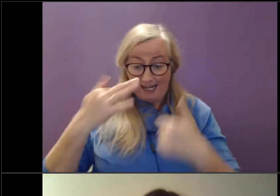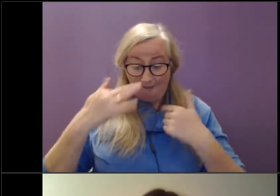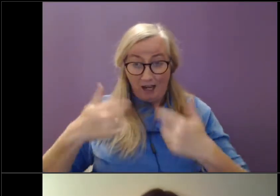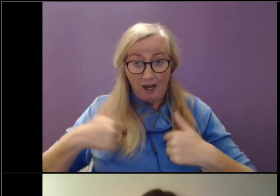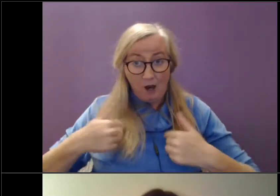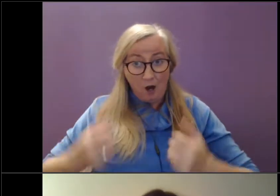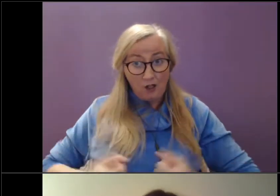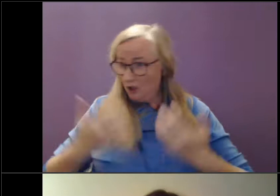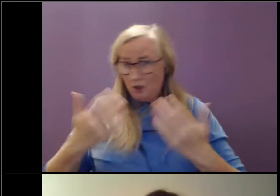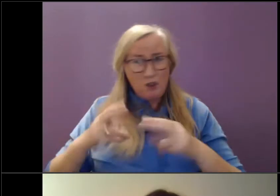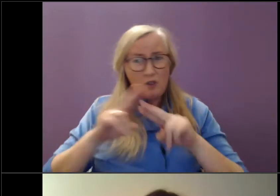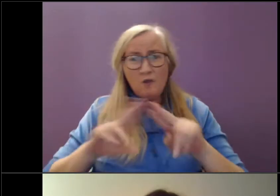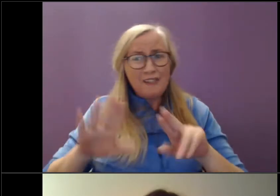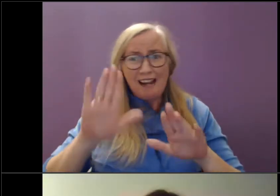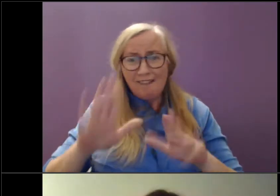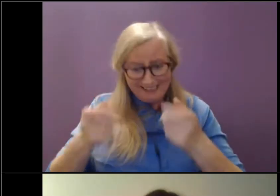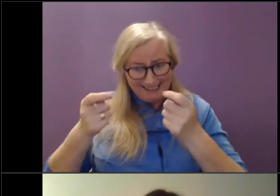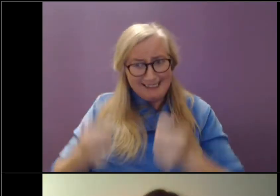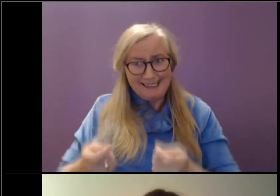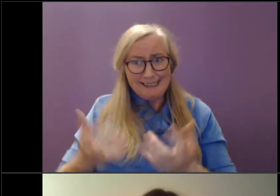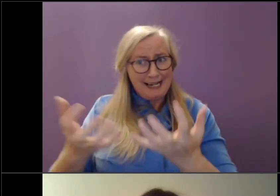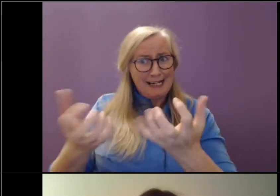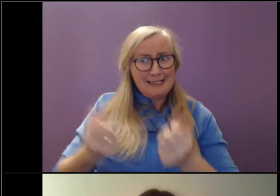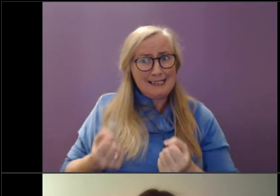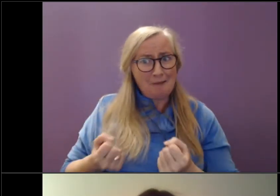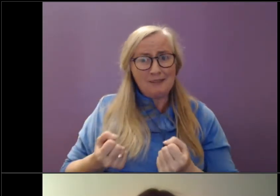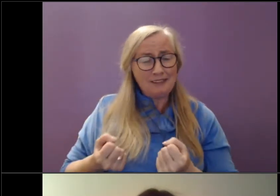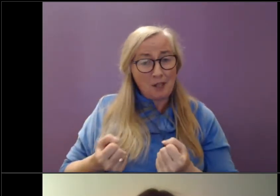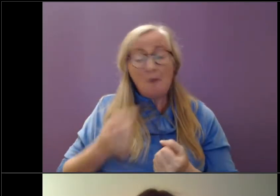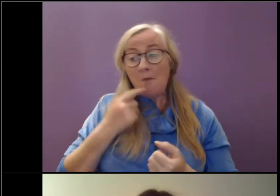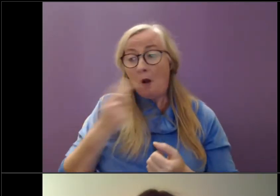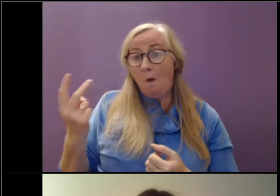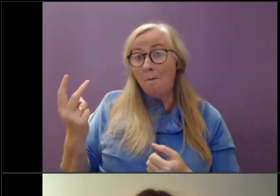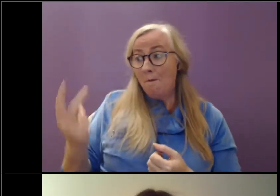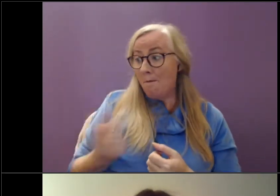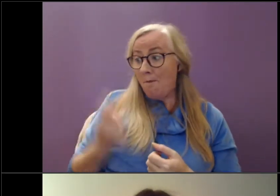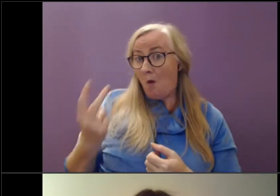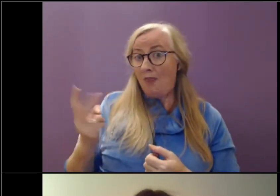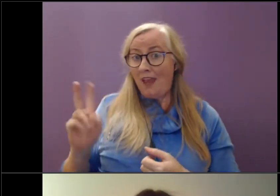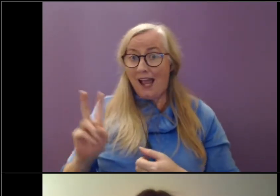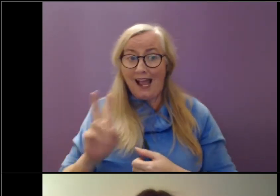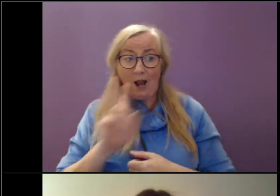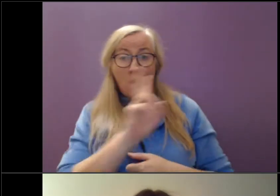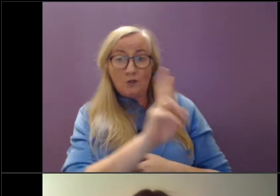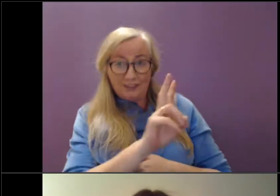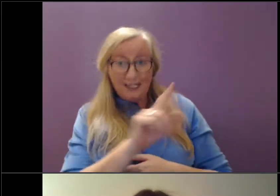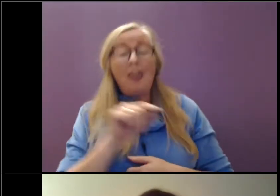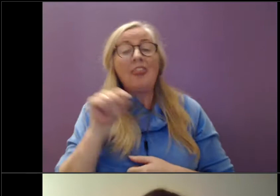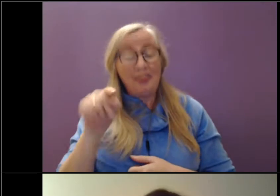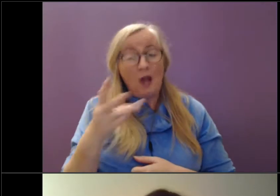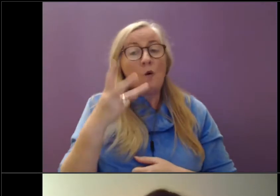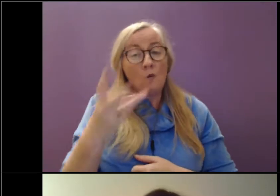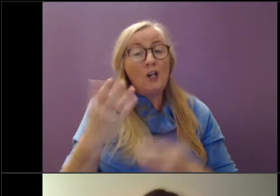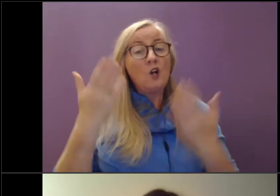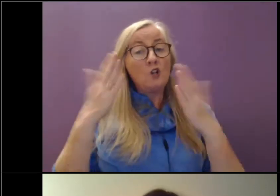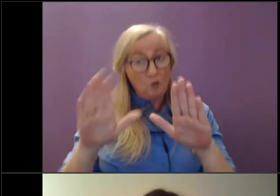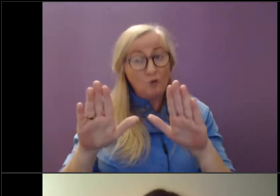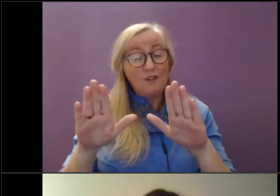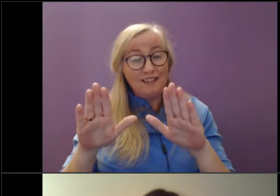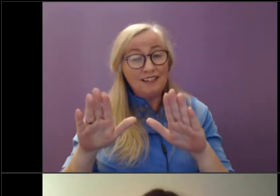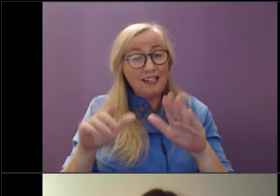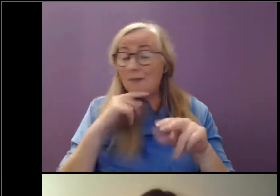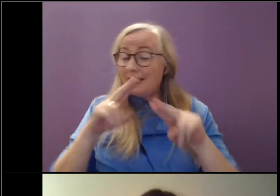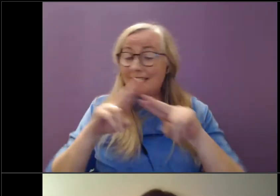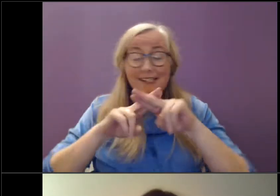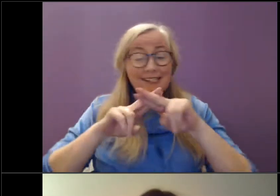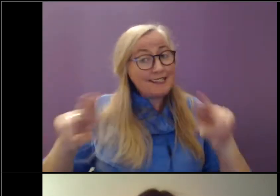sit with that and not walking away, but together will support and reinforce what's happening, because it's not okay to do